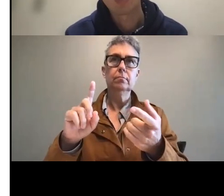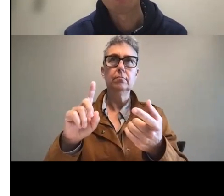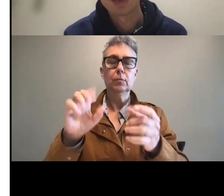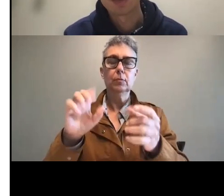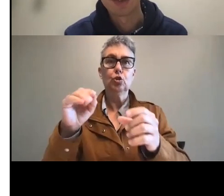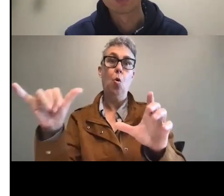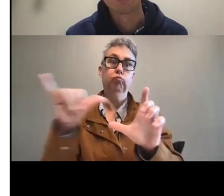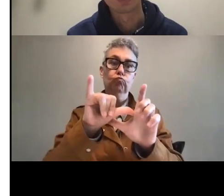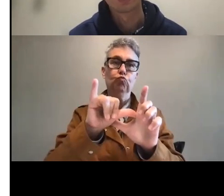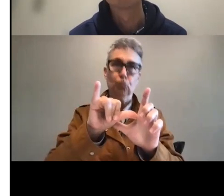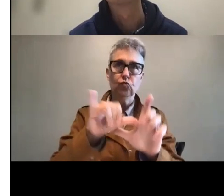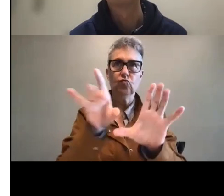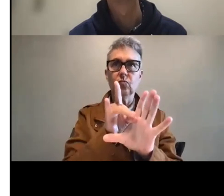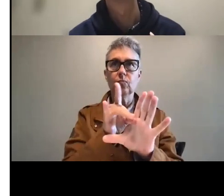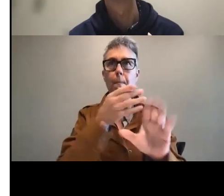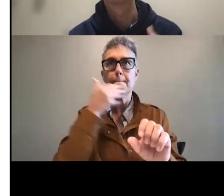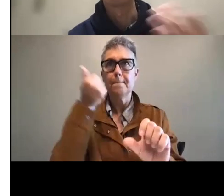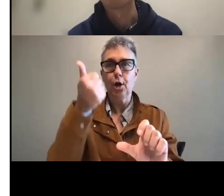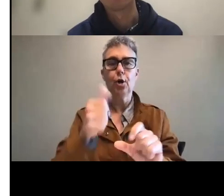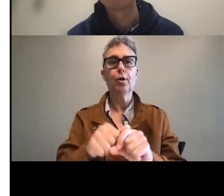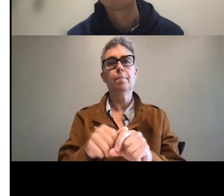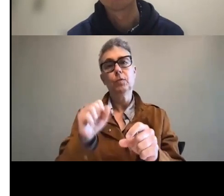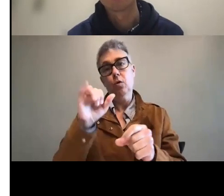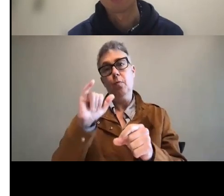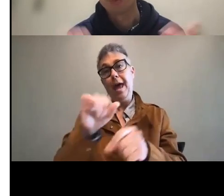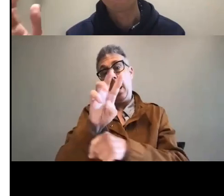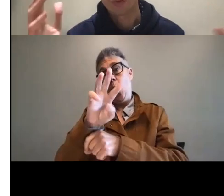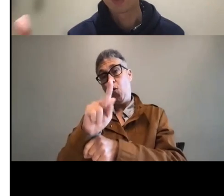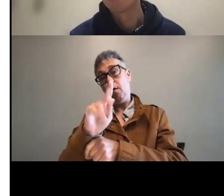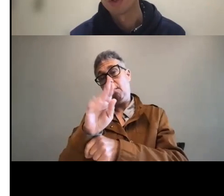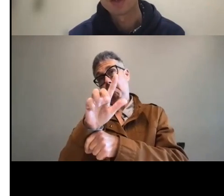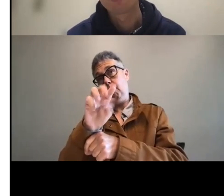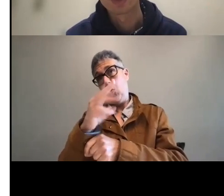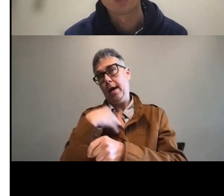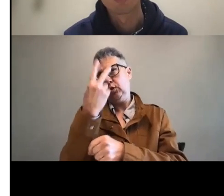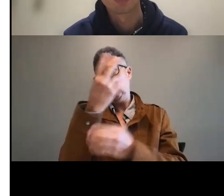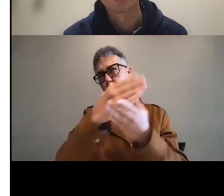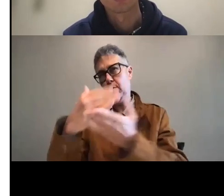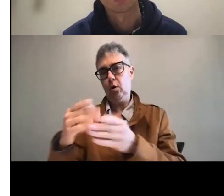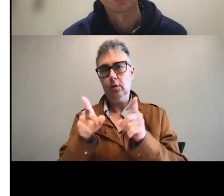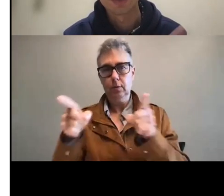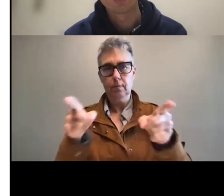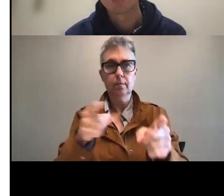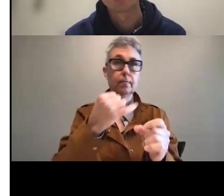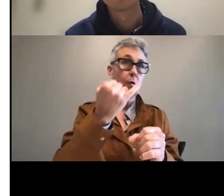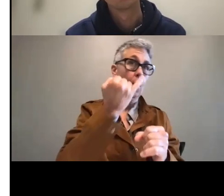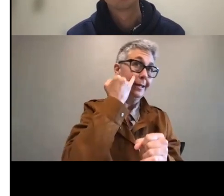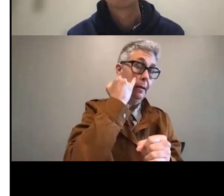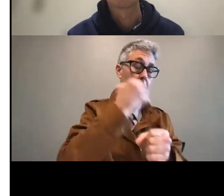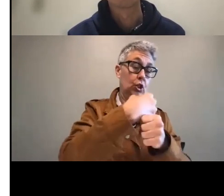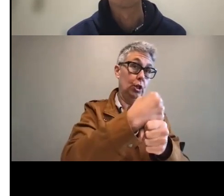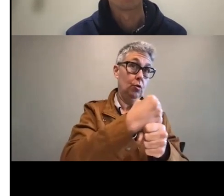it can bind better, right? So we can imagine this workflow with two components. For example, we can use a generative